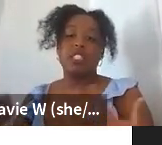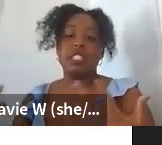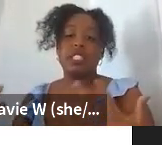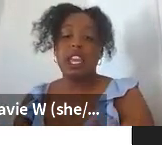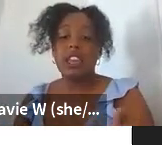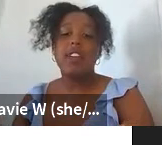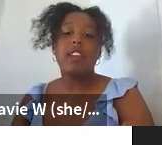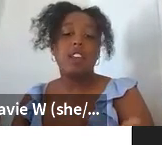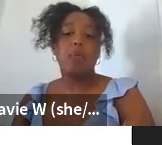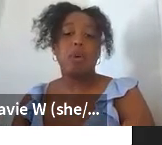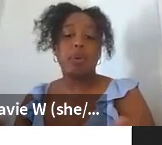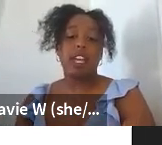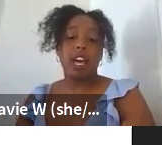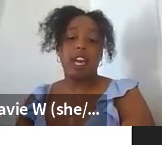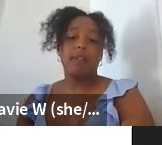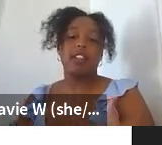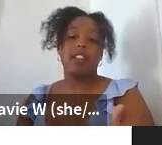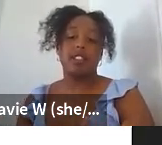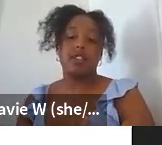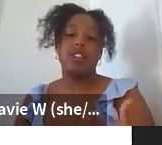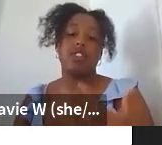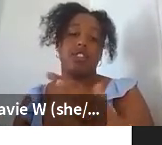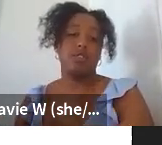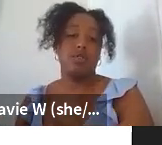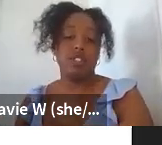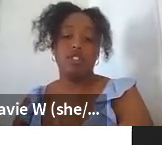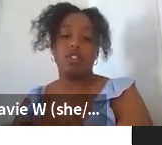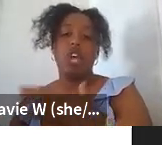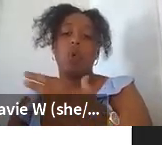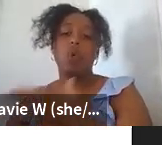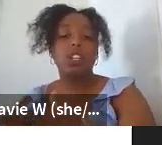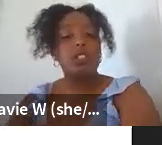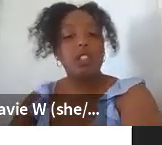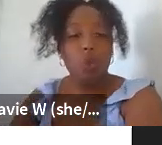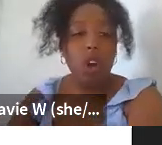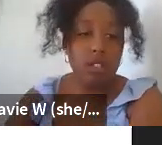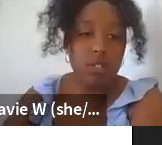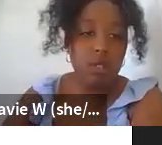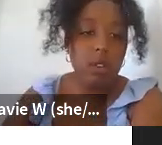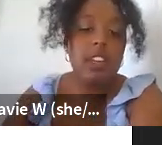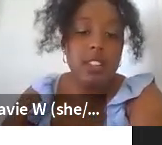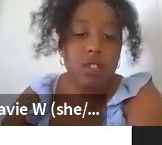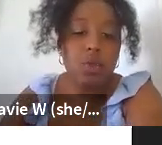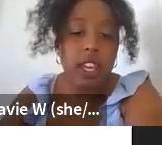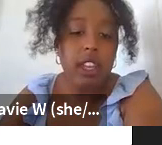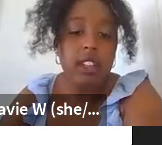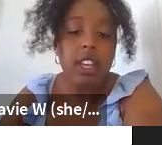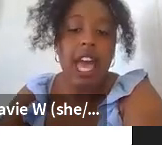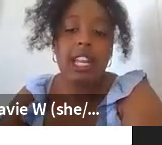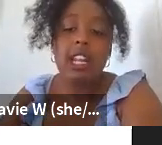know, giving the appropriate time and consideration to research what it is that you want to do and then doing it, and